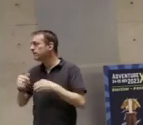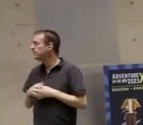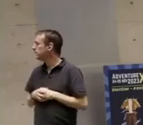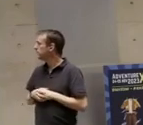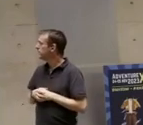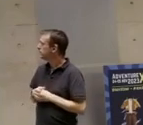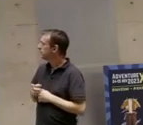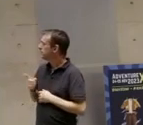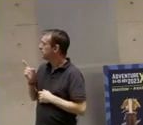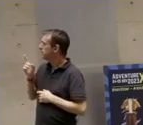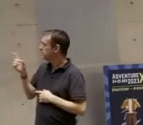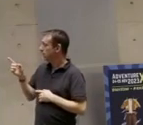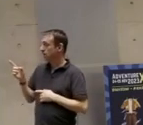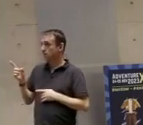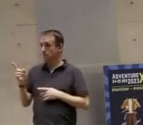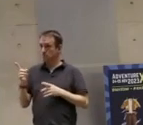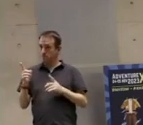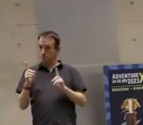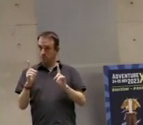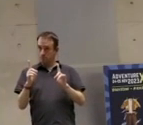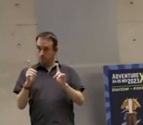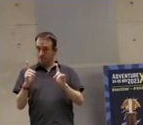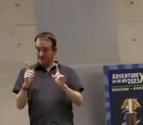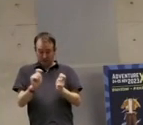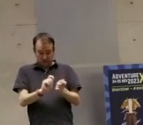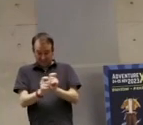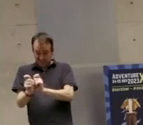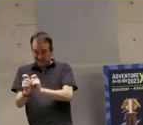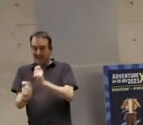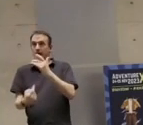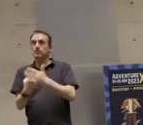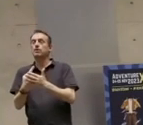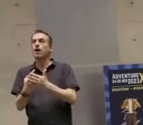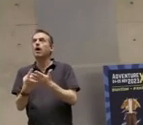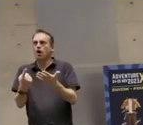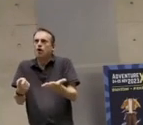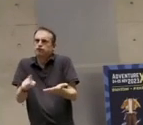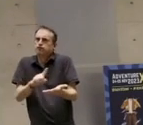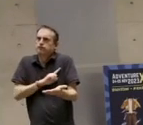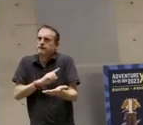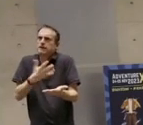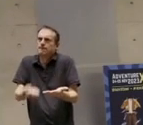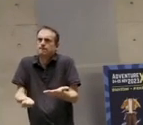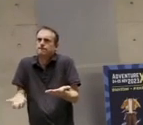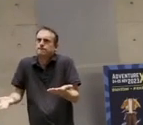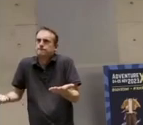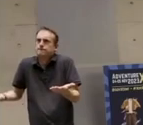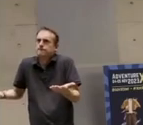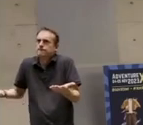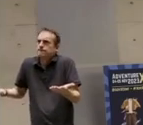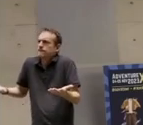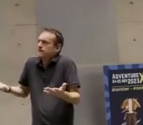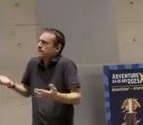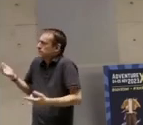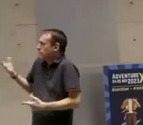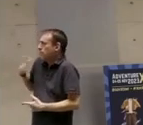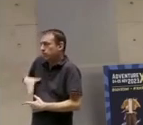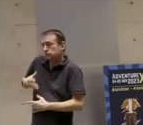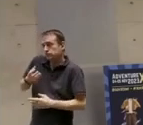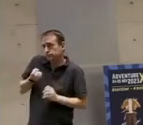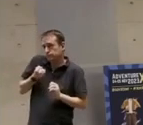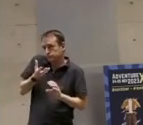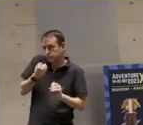everything that gets changed for a good reason. And I want to talk a little bit about, if I can bring